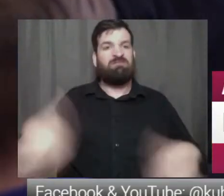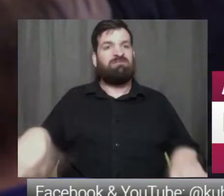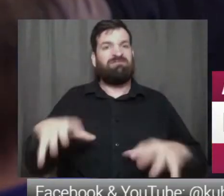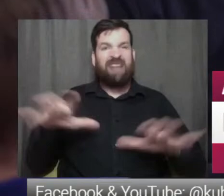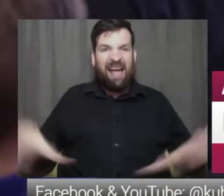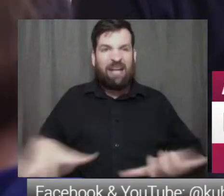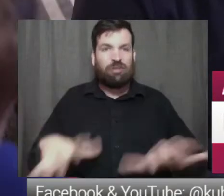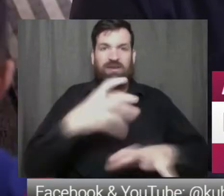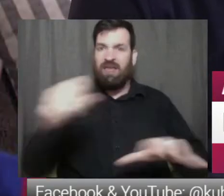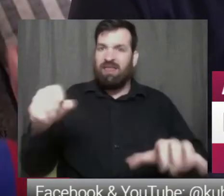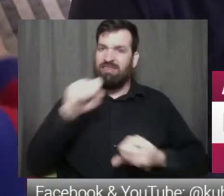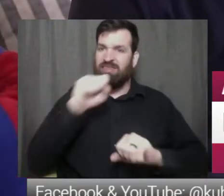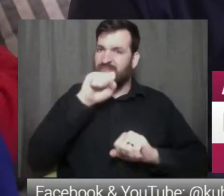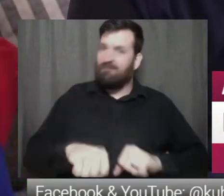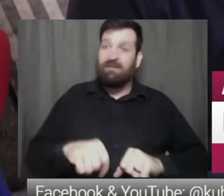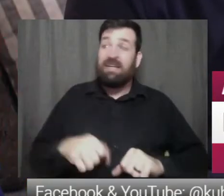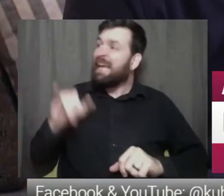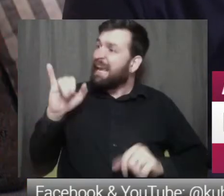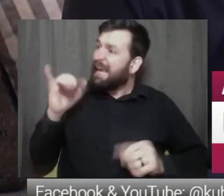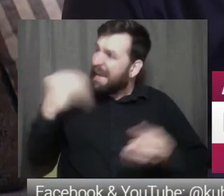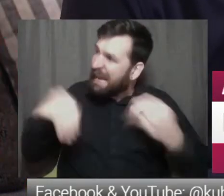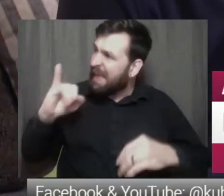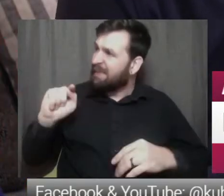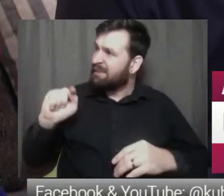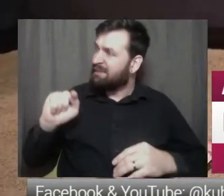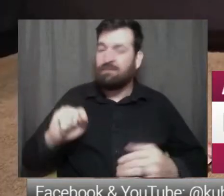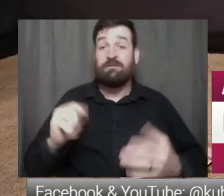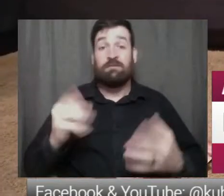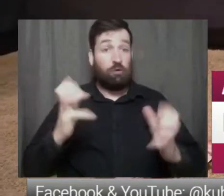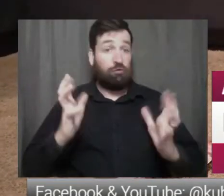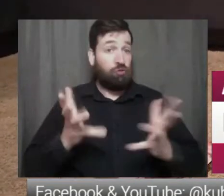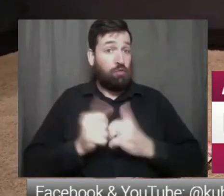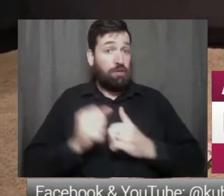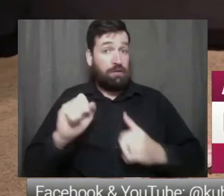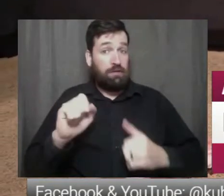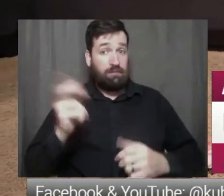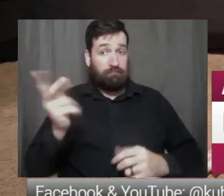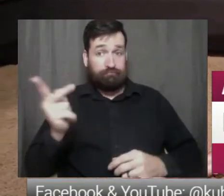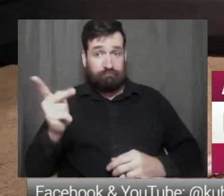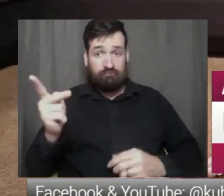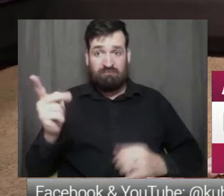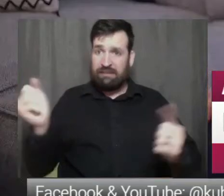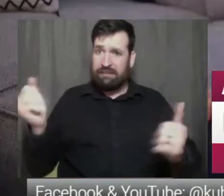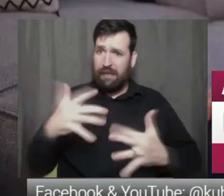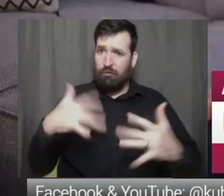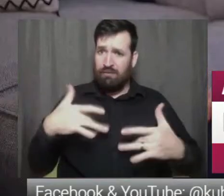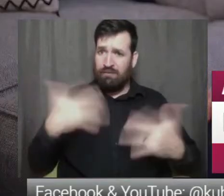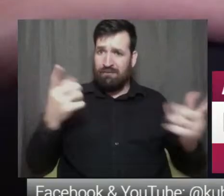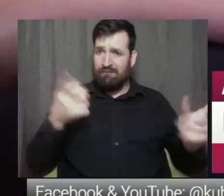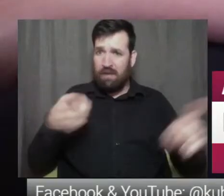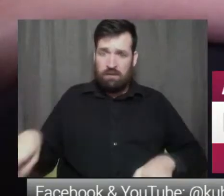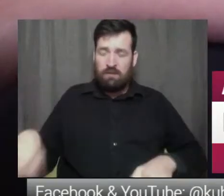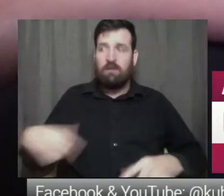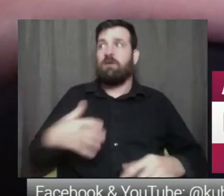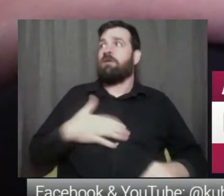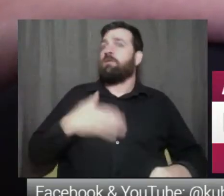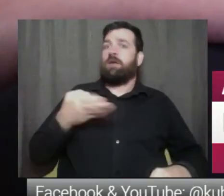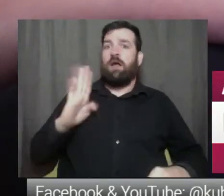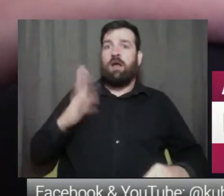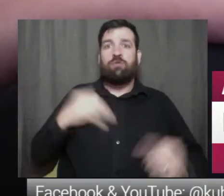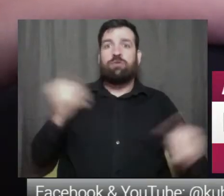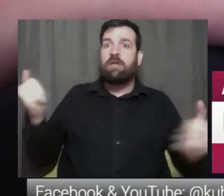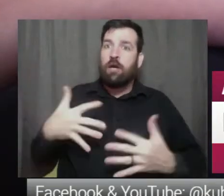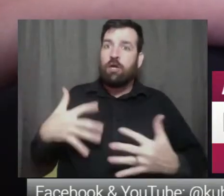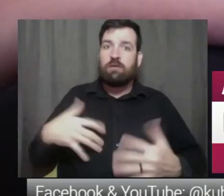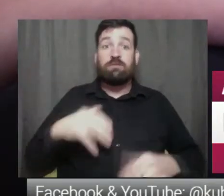Oh, okay. Sorry. So if we want to talk to Jeff and his wife about the scary event, oh my God, I was so scared. and the thing on Jeff's